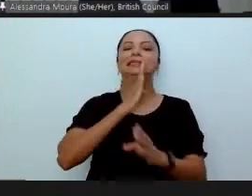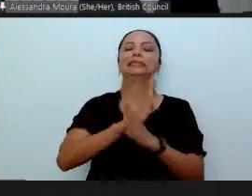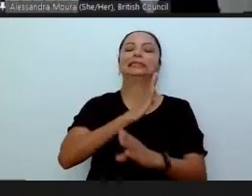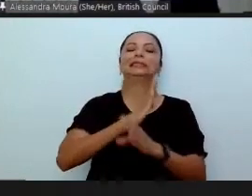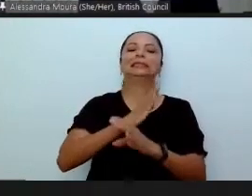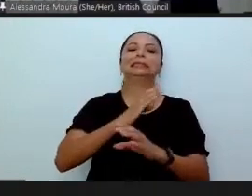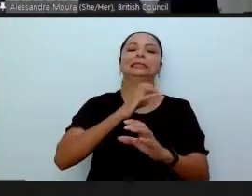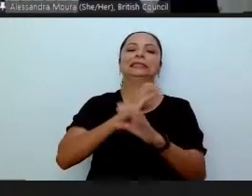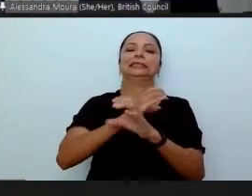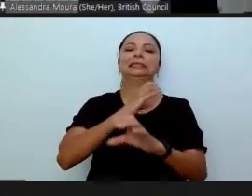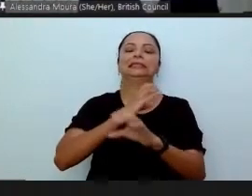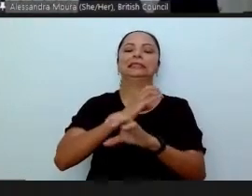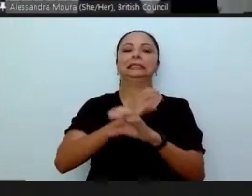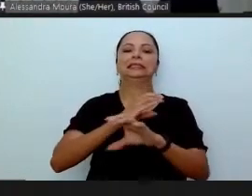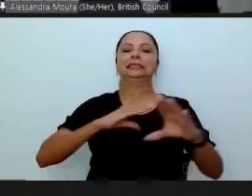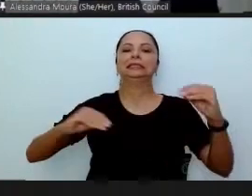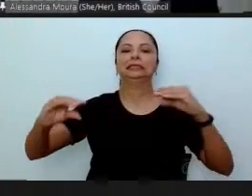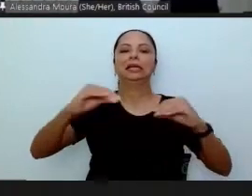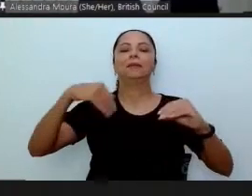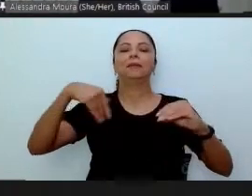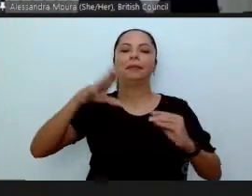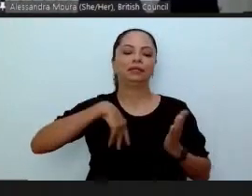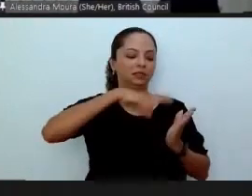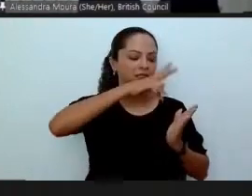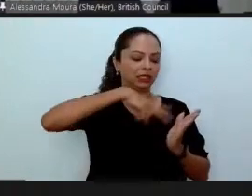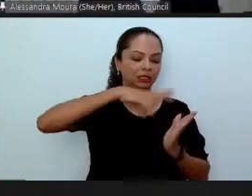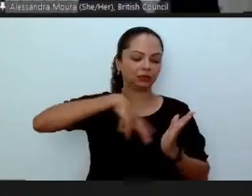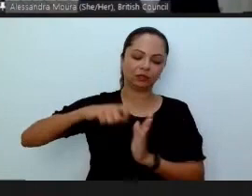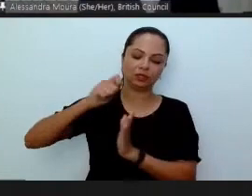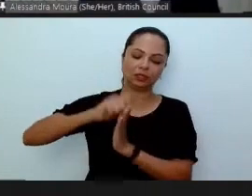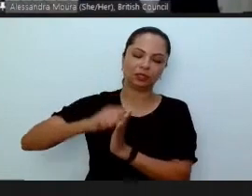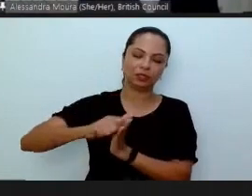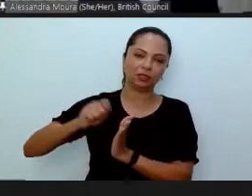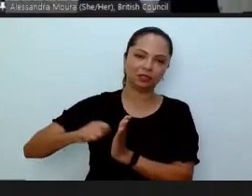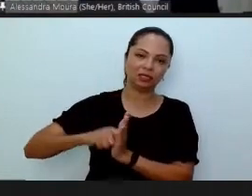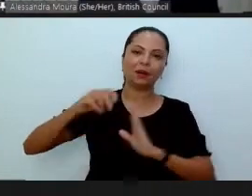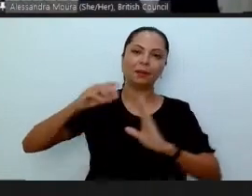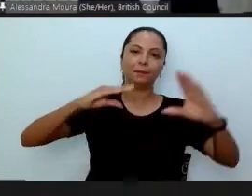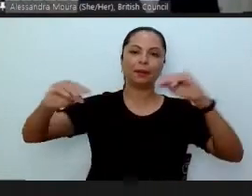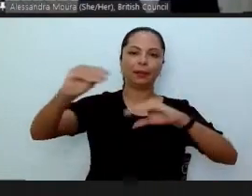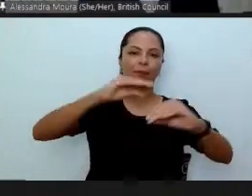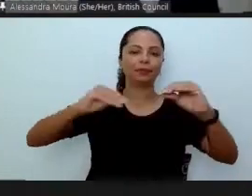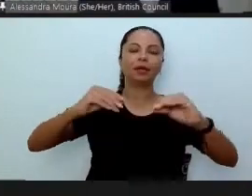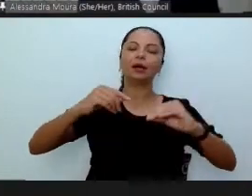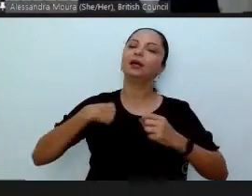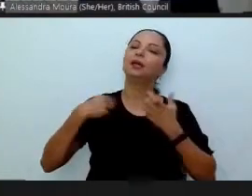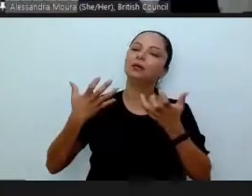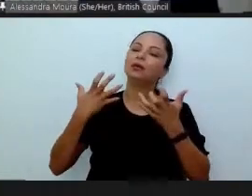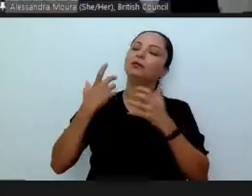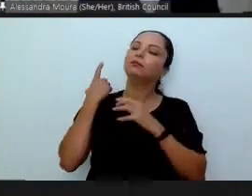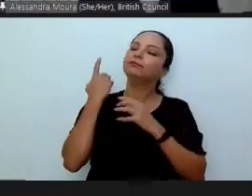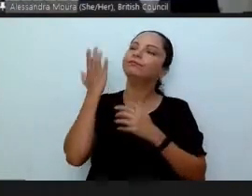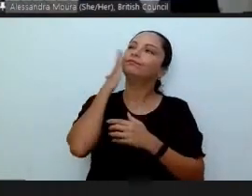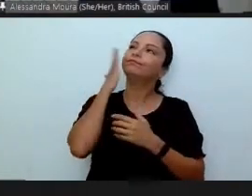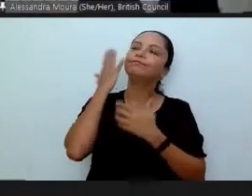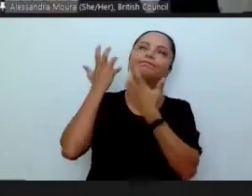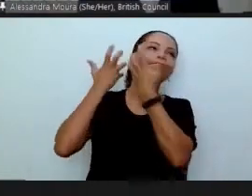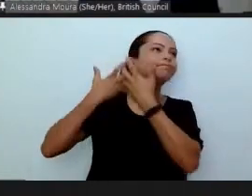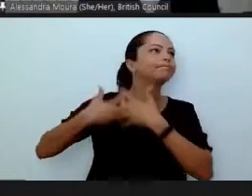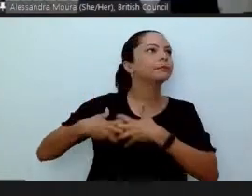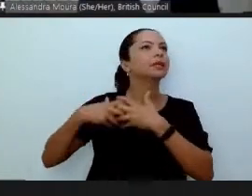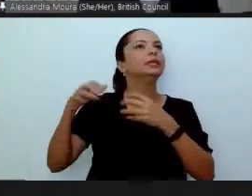tasks from the course book. I'd like to find out ways of giving them more opportunity to speak in class. And the